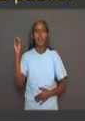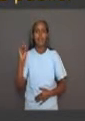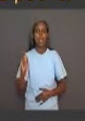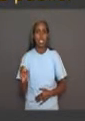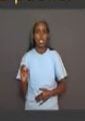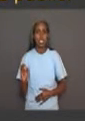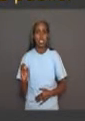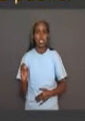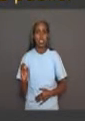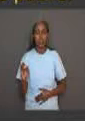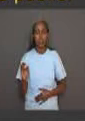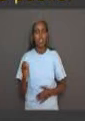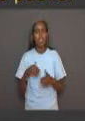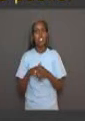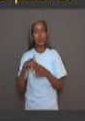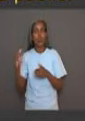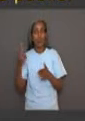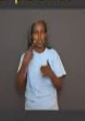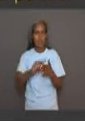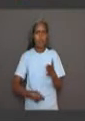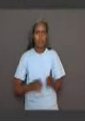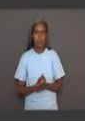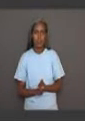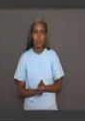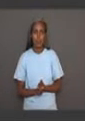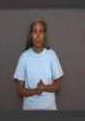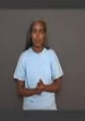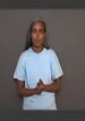percentages of the cost price.